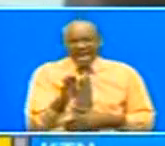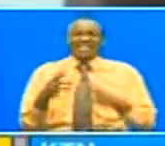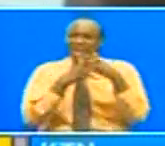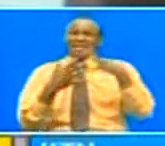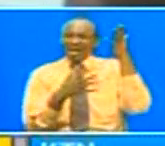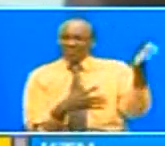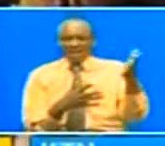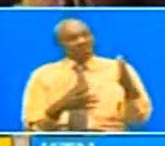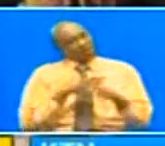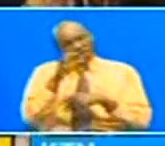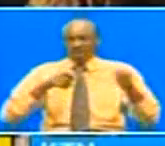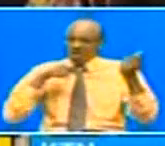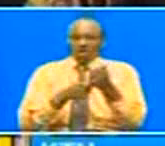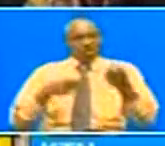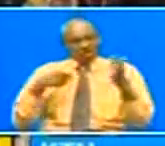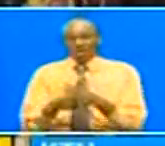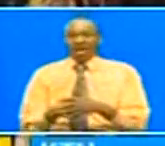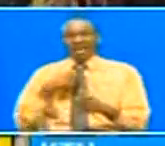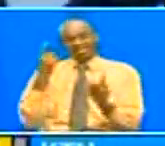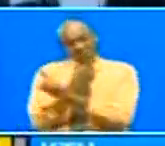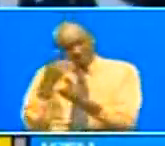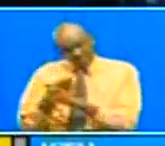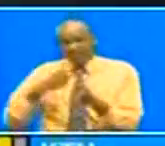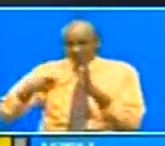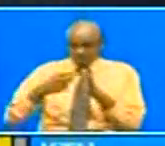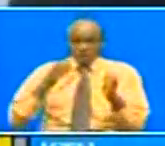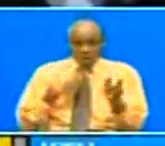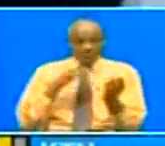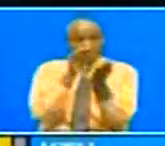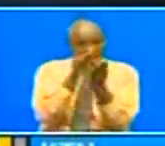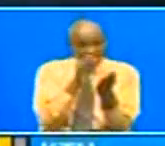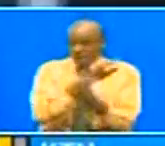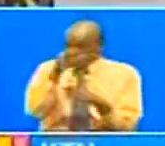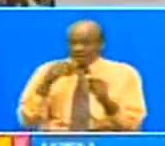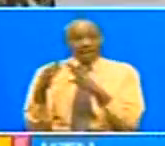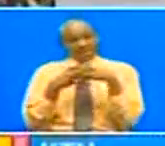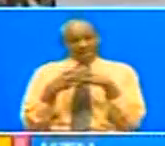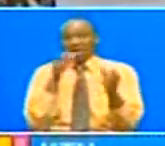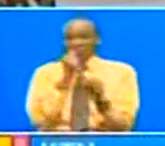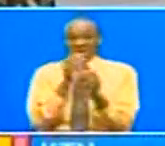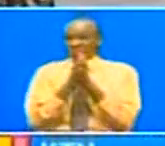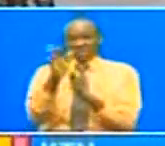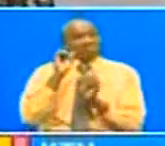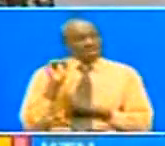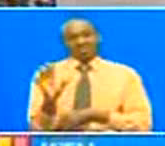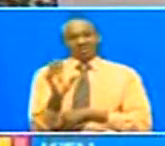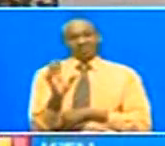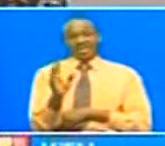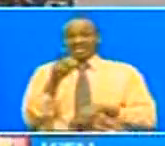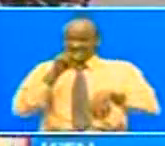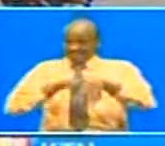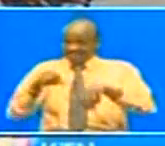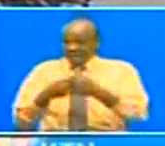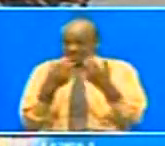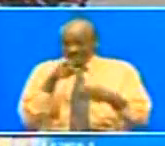jurisdiction have been frozen and American firms banned from engaging in any business with them. The move comes a day after the interdiction